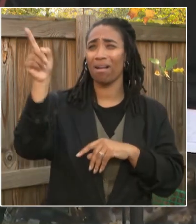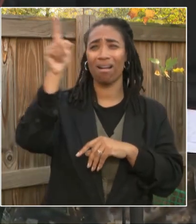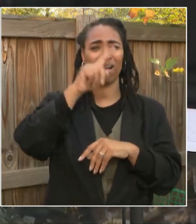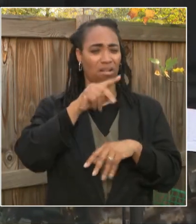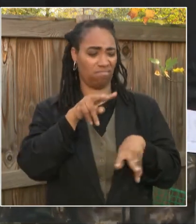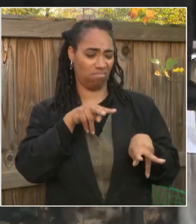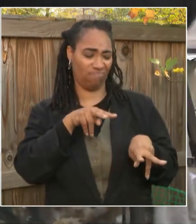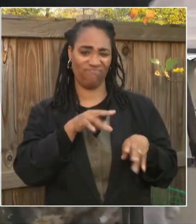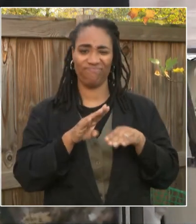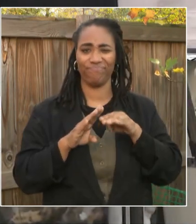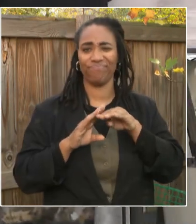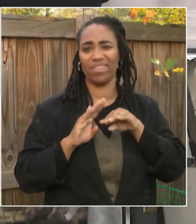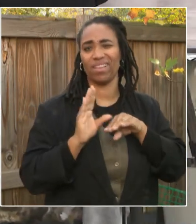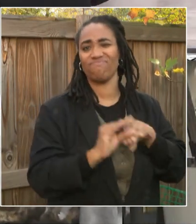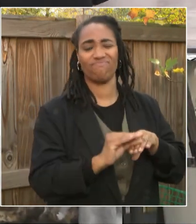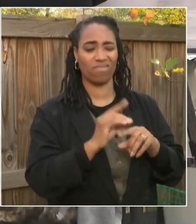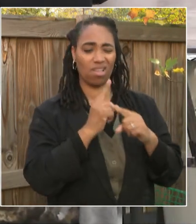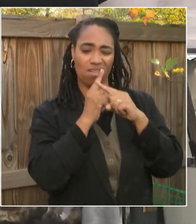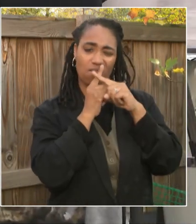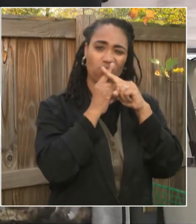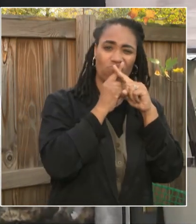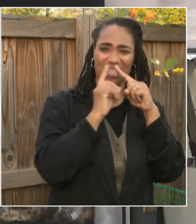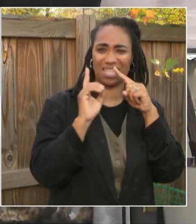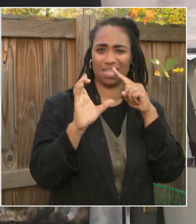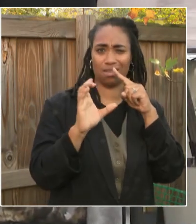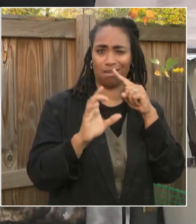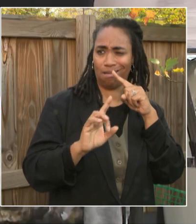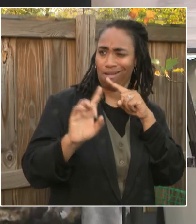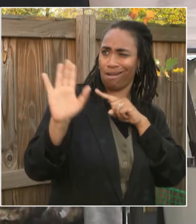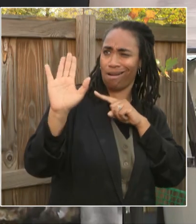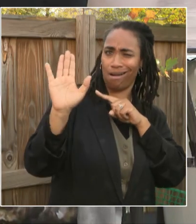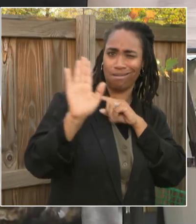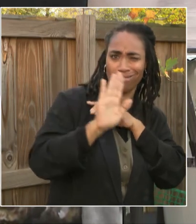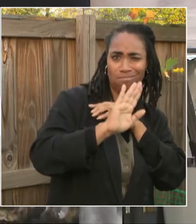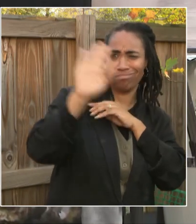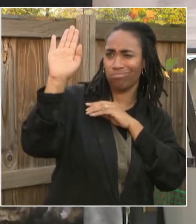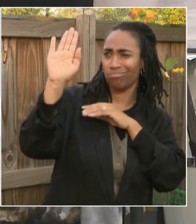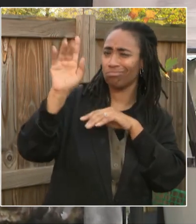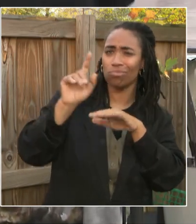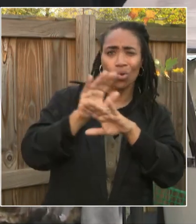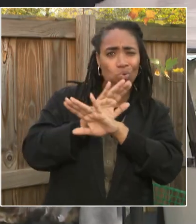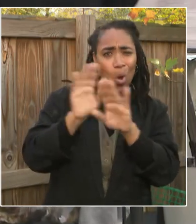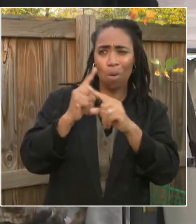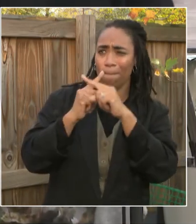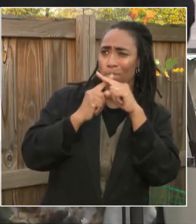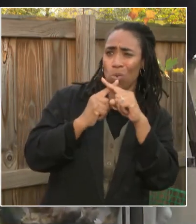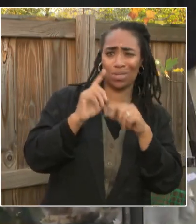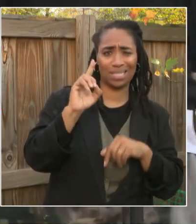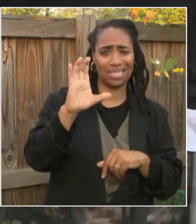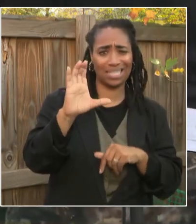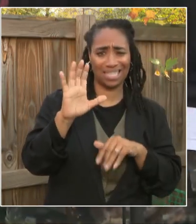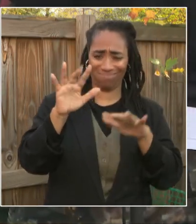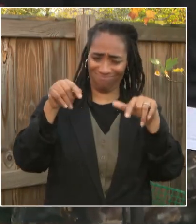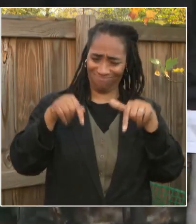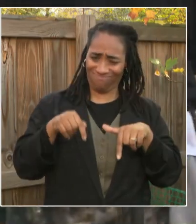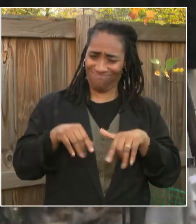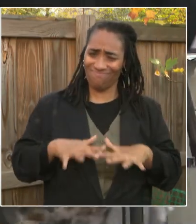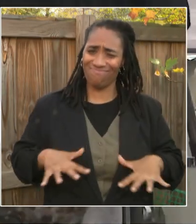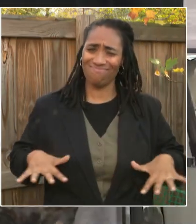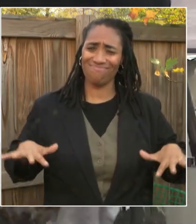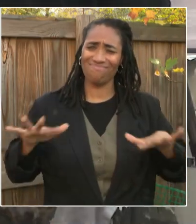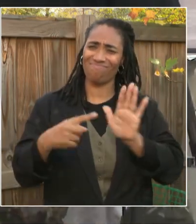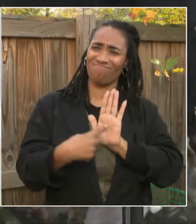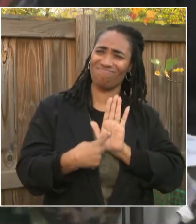music, they said that they were not going to let that happen. And it really resulted in one of the biggest,